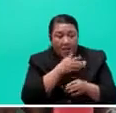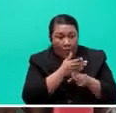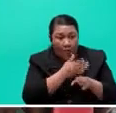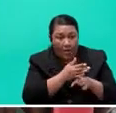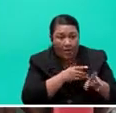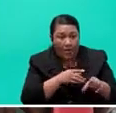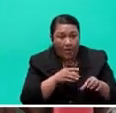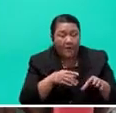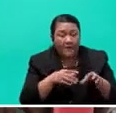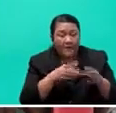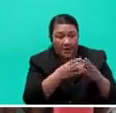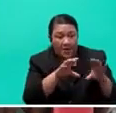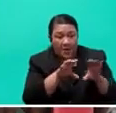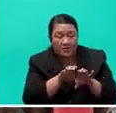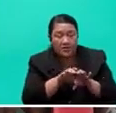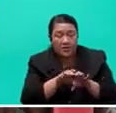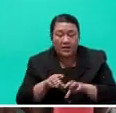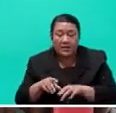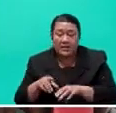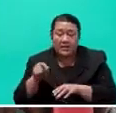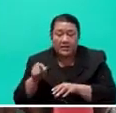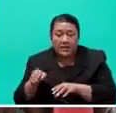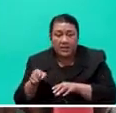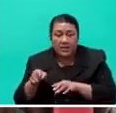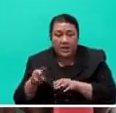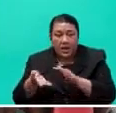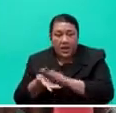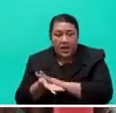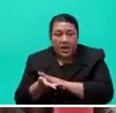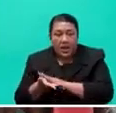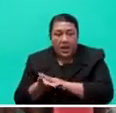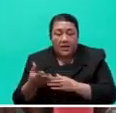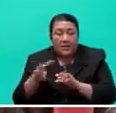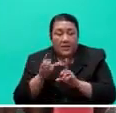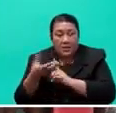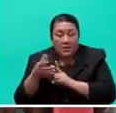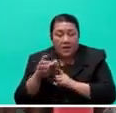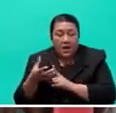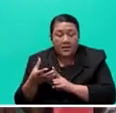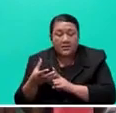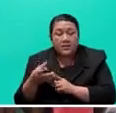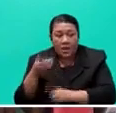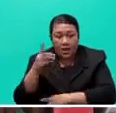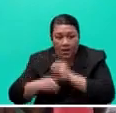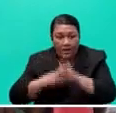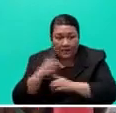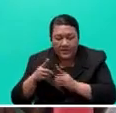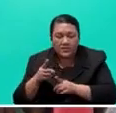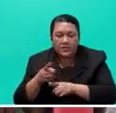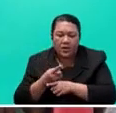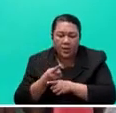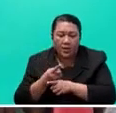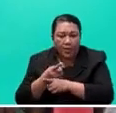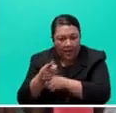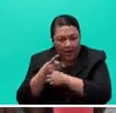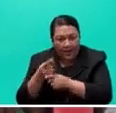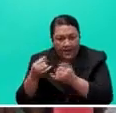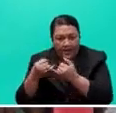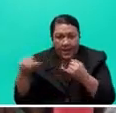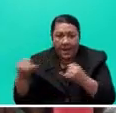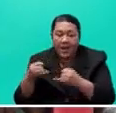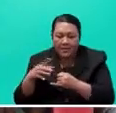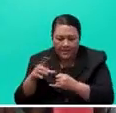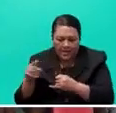principles are based on Fiji's obligation under the World Heritage Convention and the operation guidelines for the implementation of the World